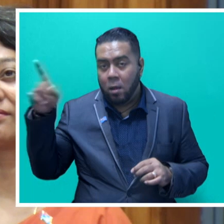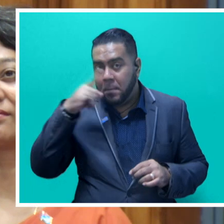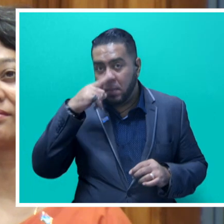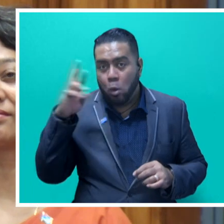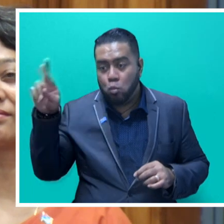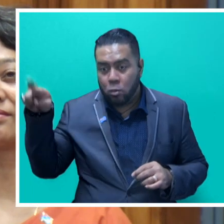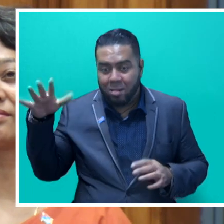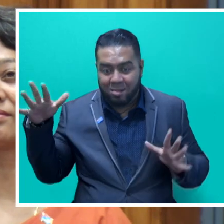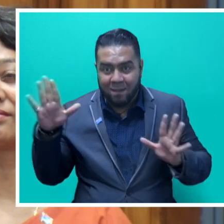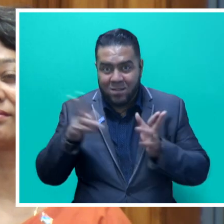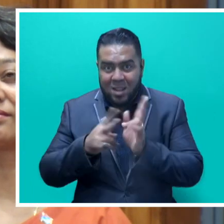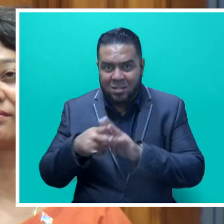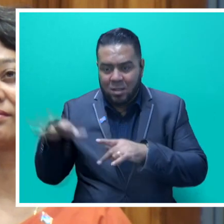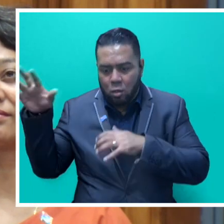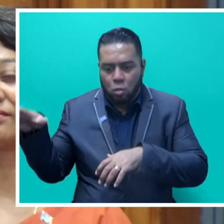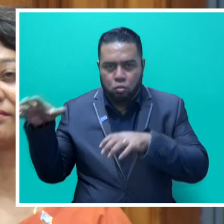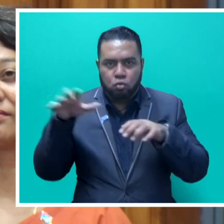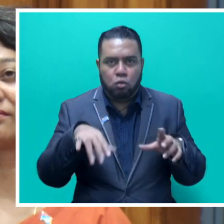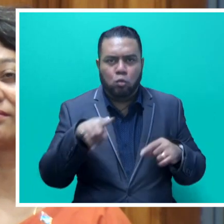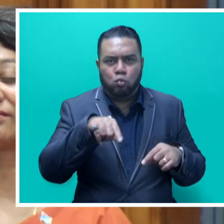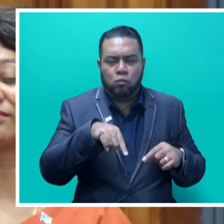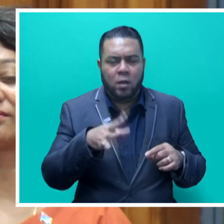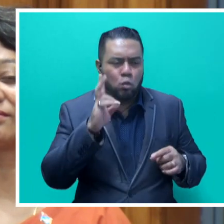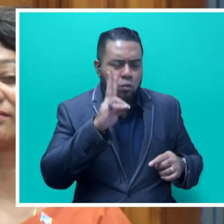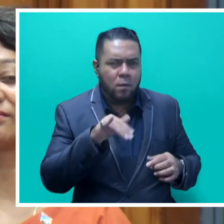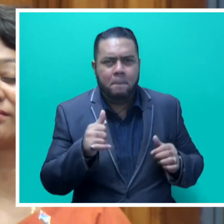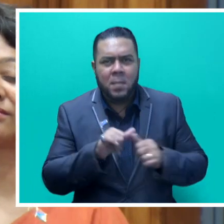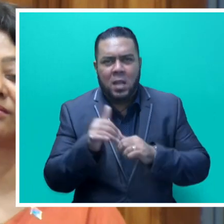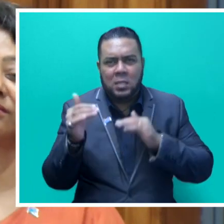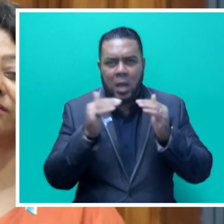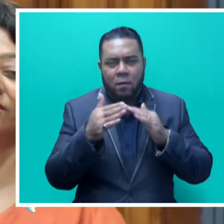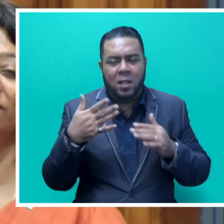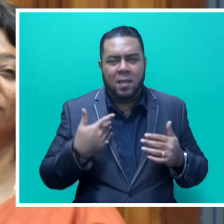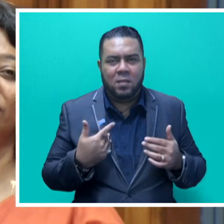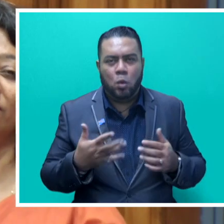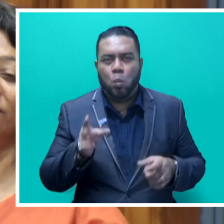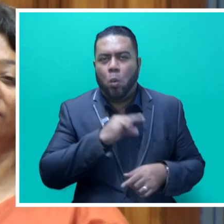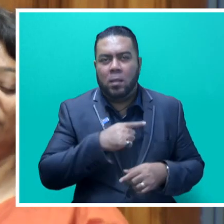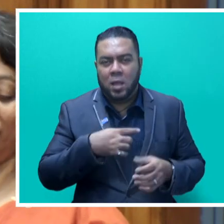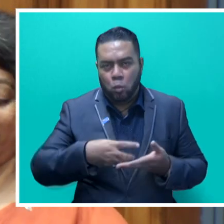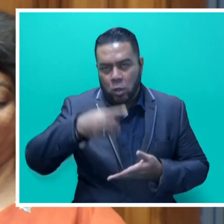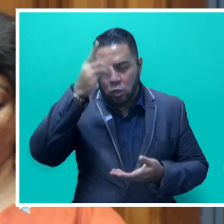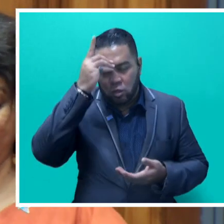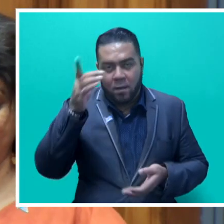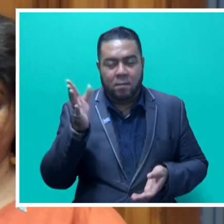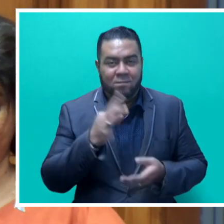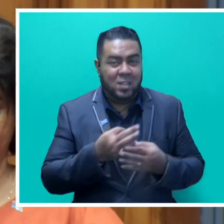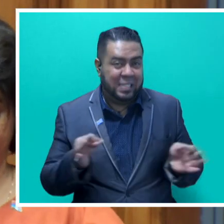rural population and households migrate to urban areas in search of better standards of living, quality education,